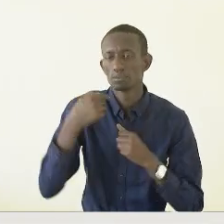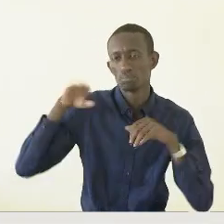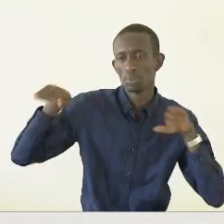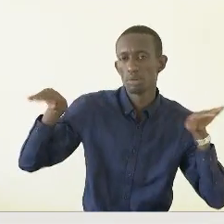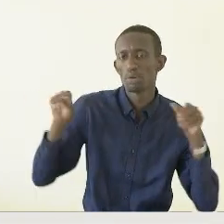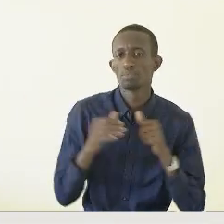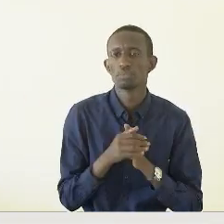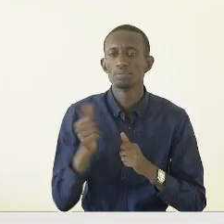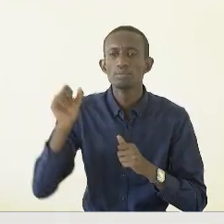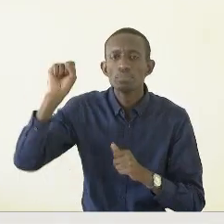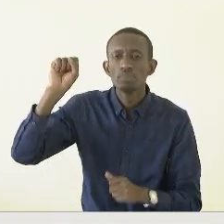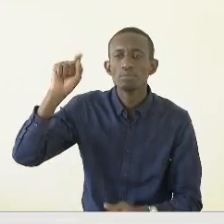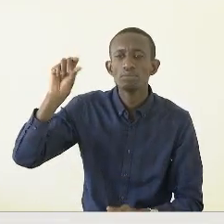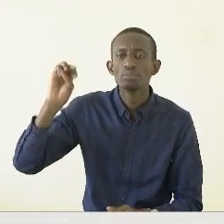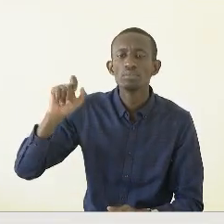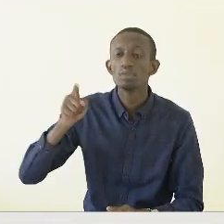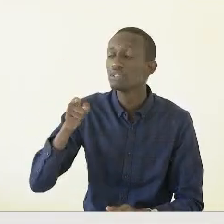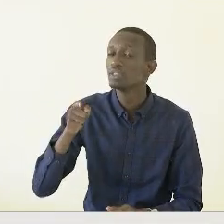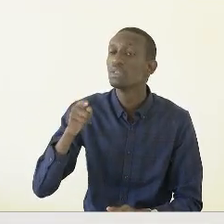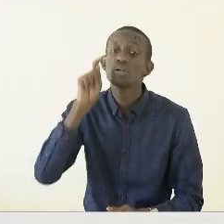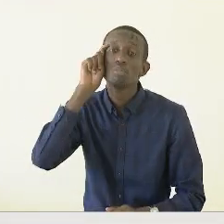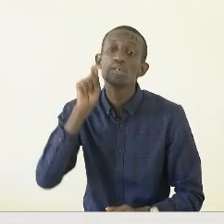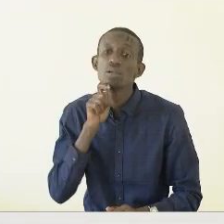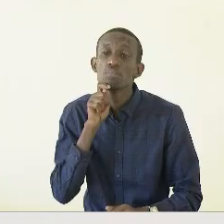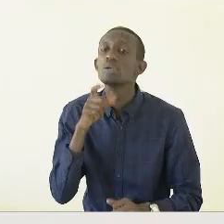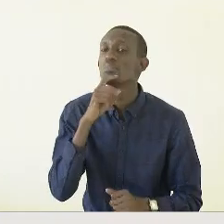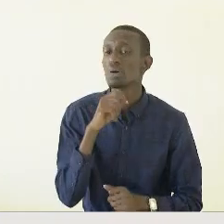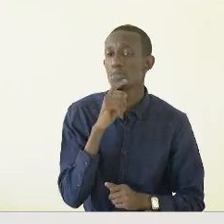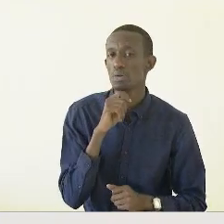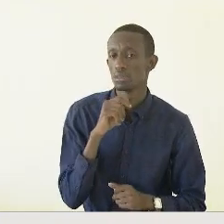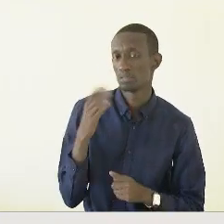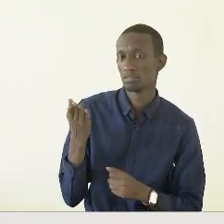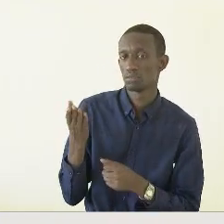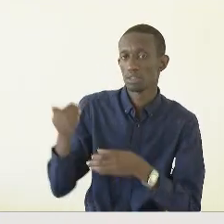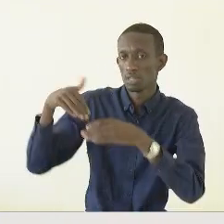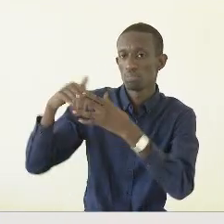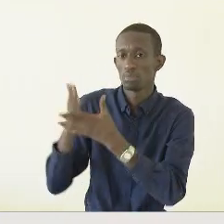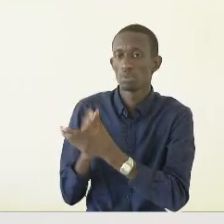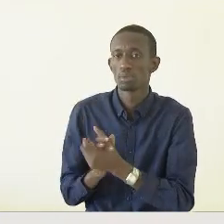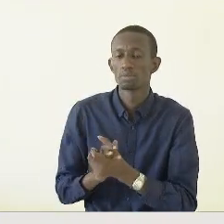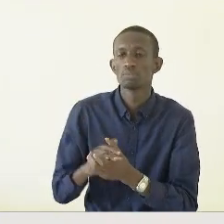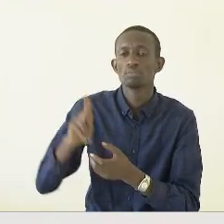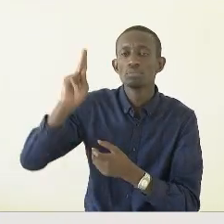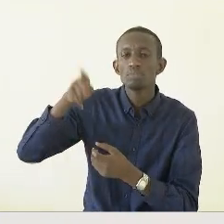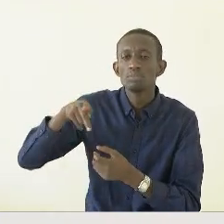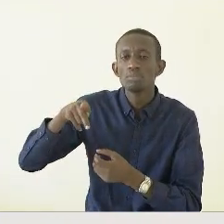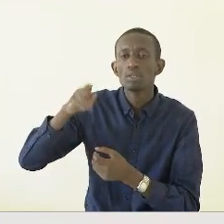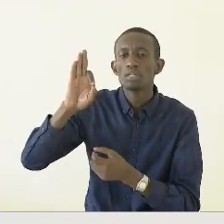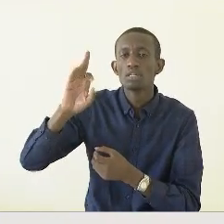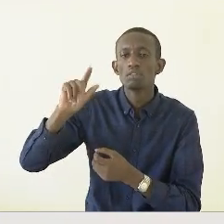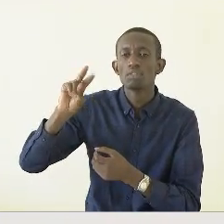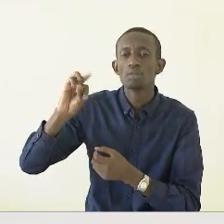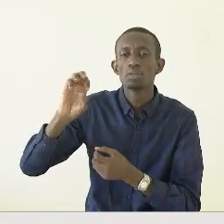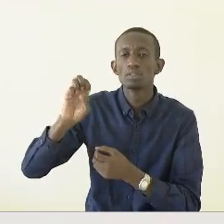the male part of the flower. It is made up of filament and anther. This is